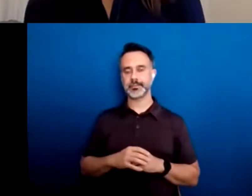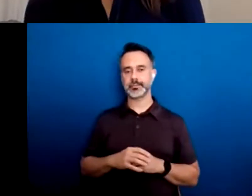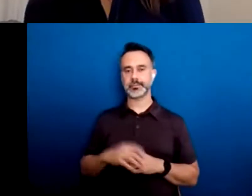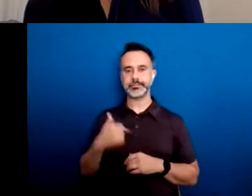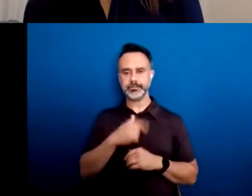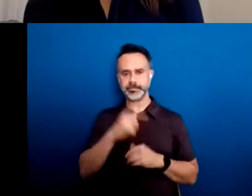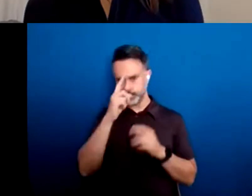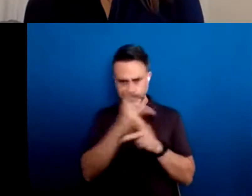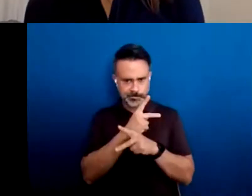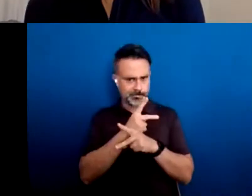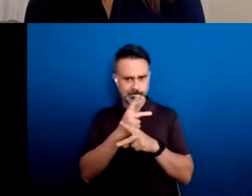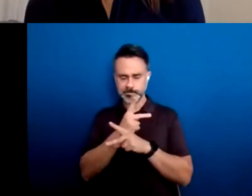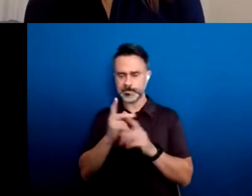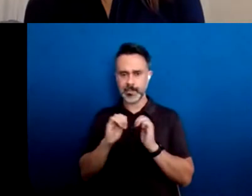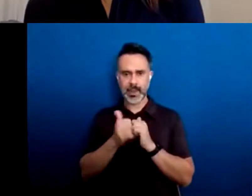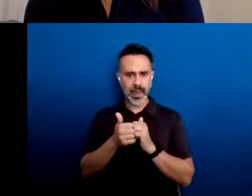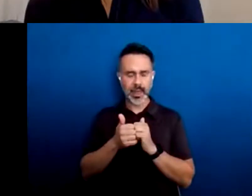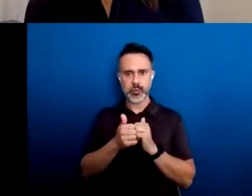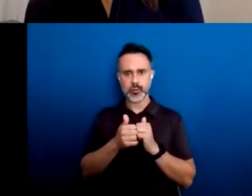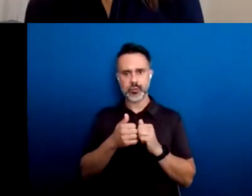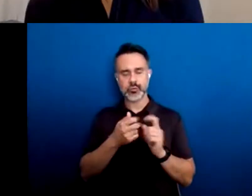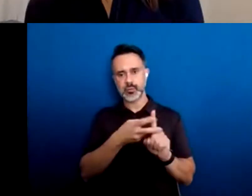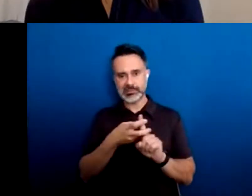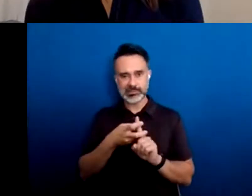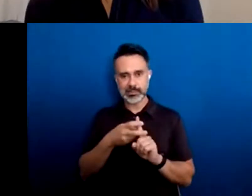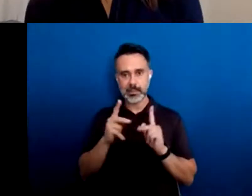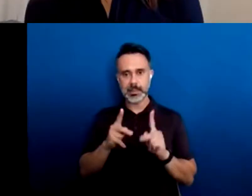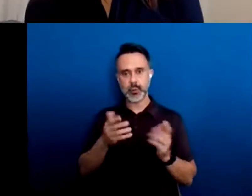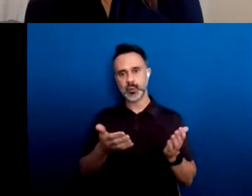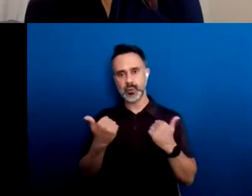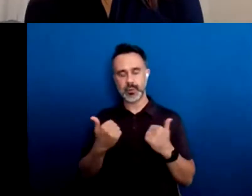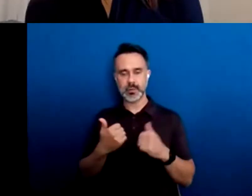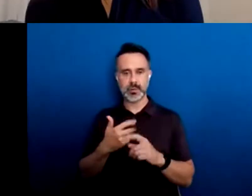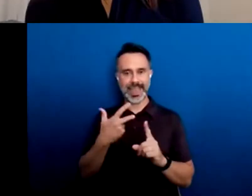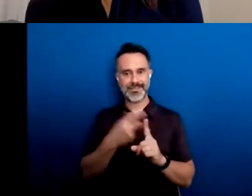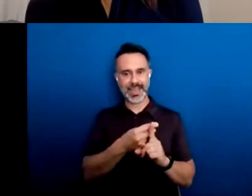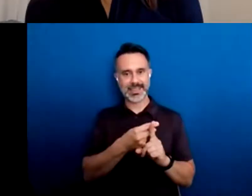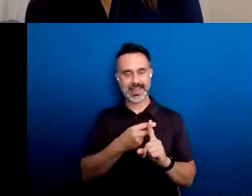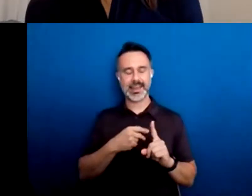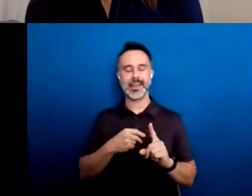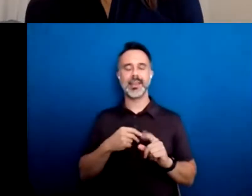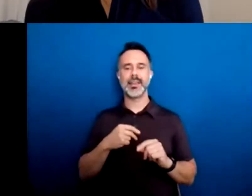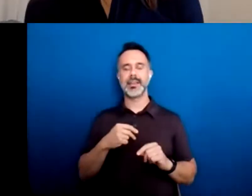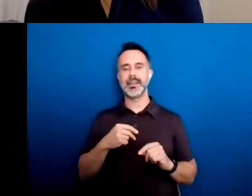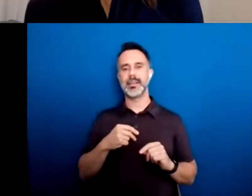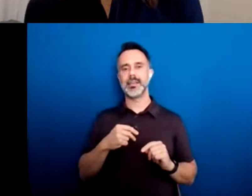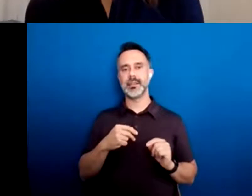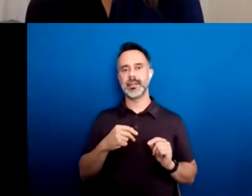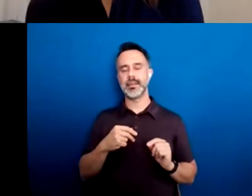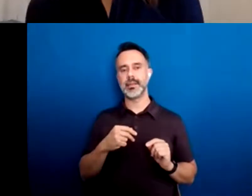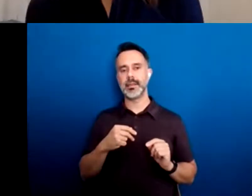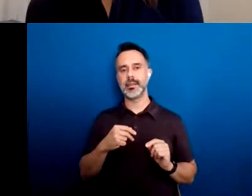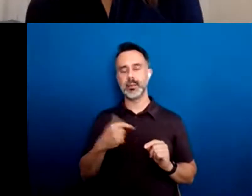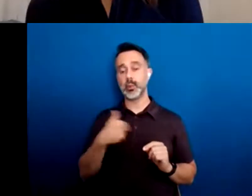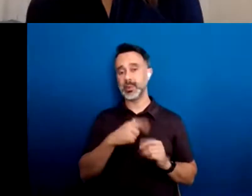out strategies to get people interested in getting vaccinated. You know, we started